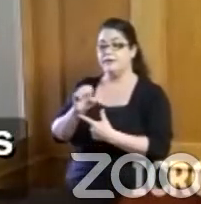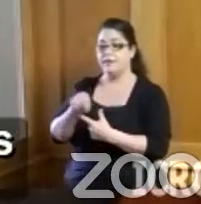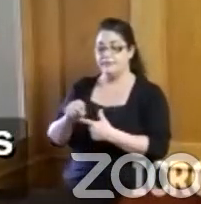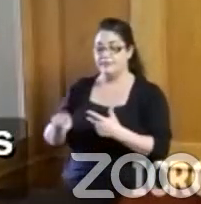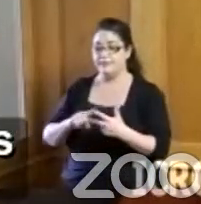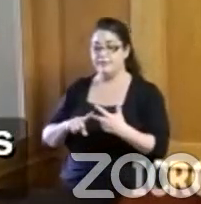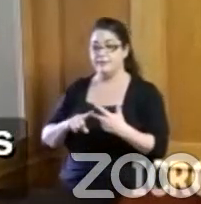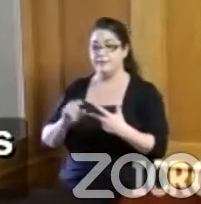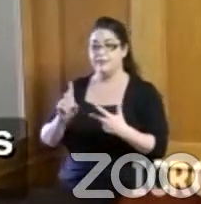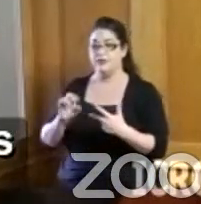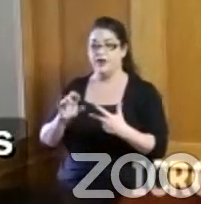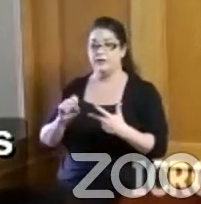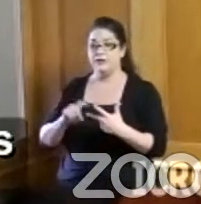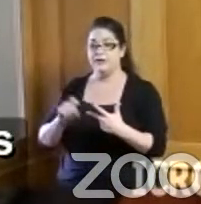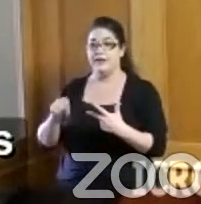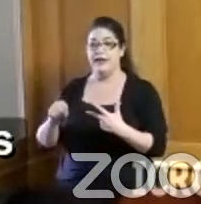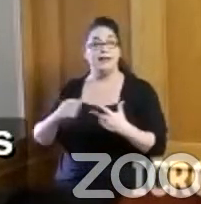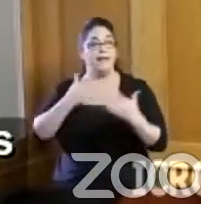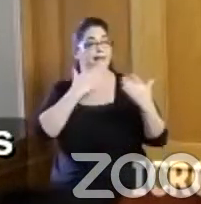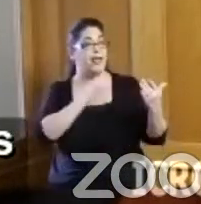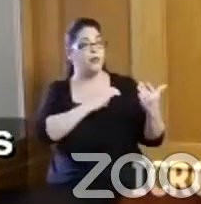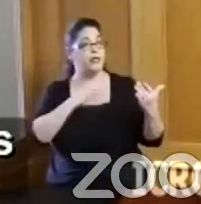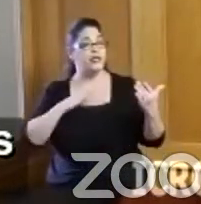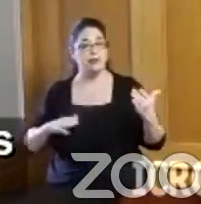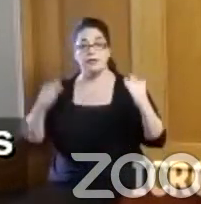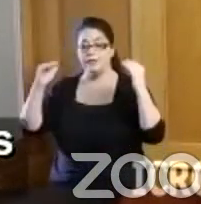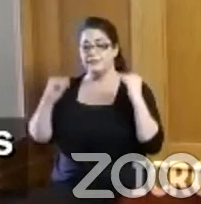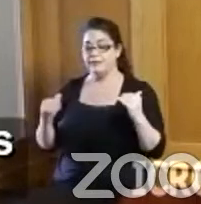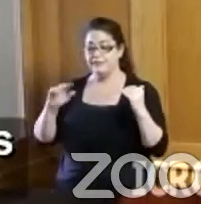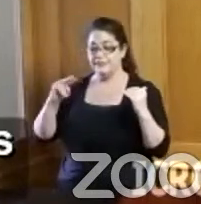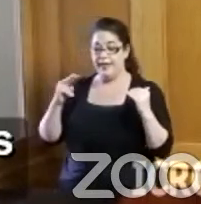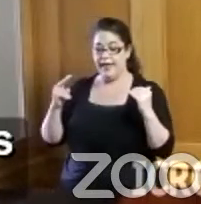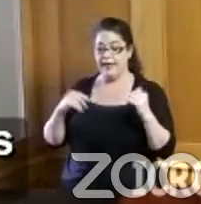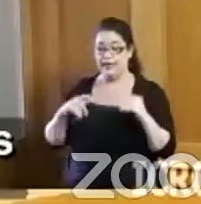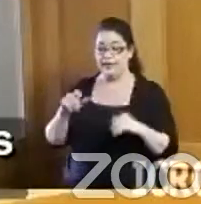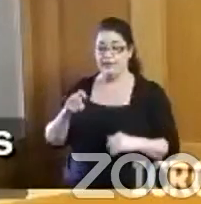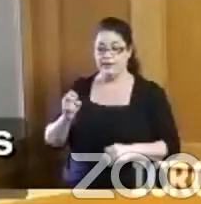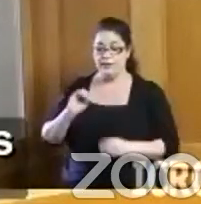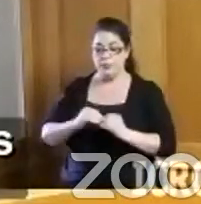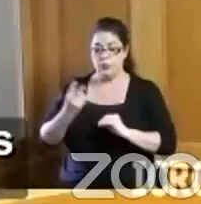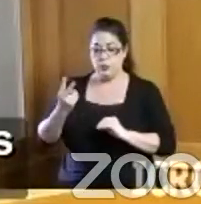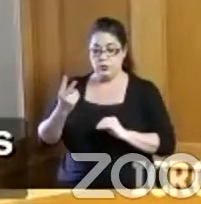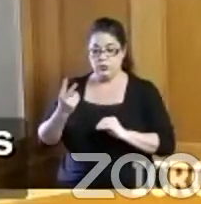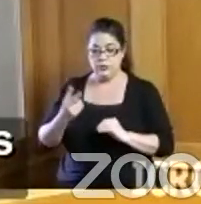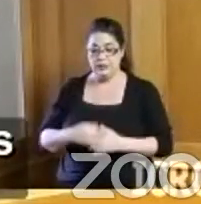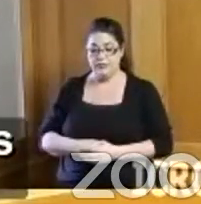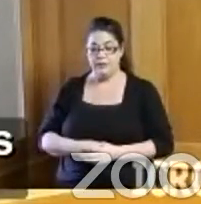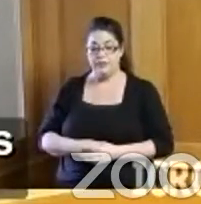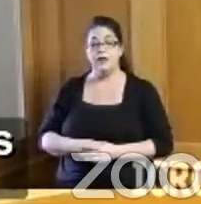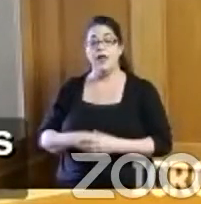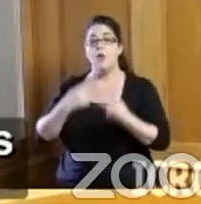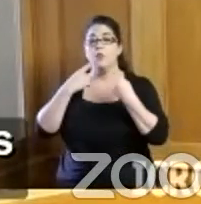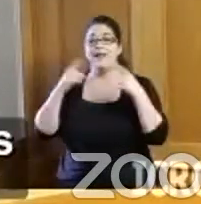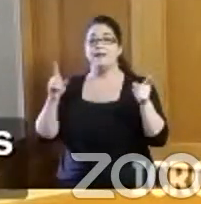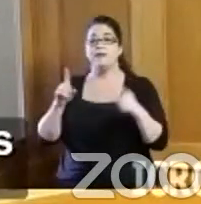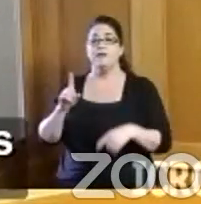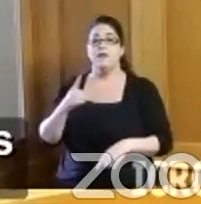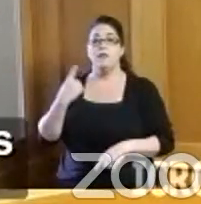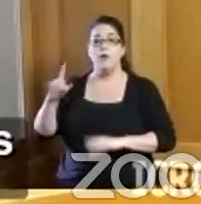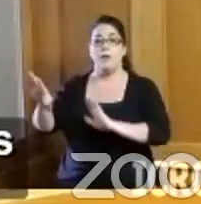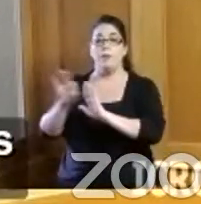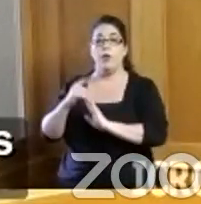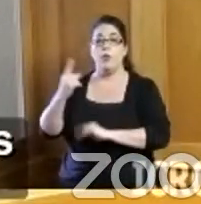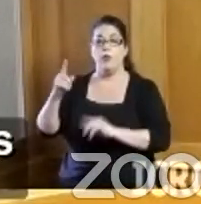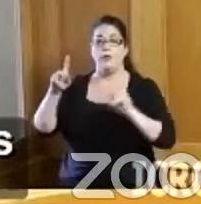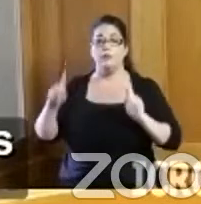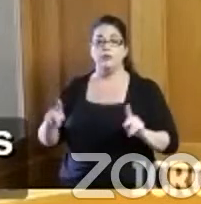Yes. Thank you. Thank you, commissioners. This second by-leave item is by-leave number 2 in your packet. This is a resolution appointing one member to the